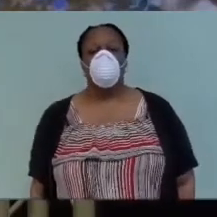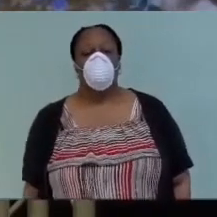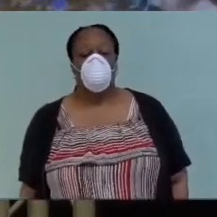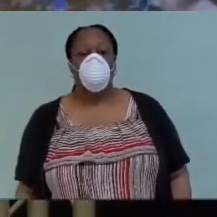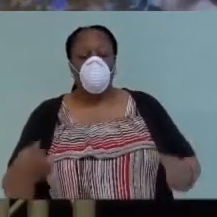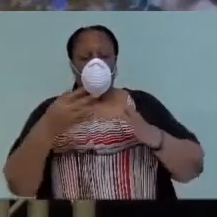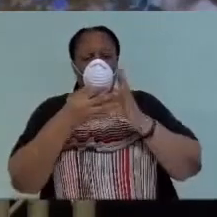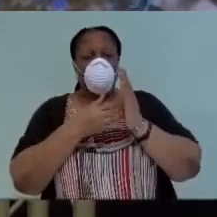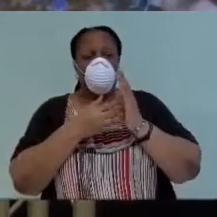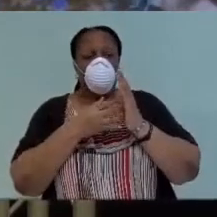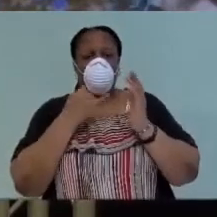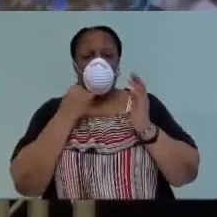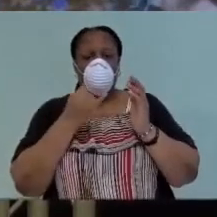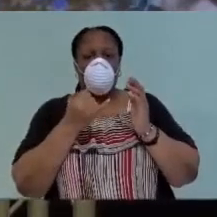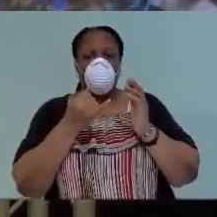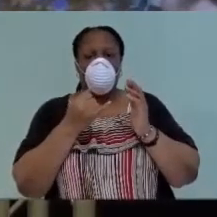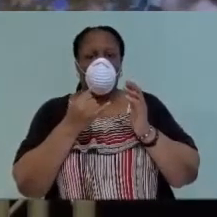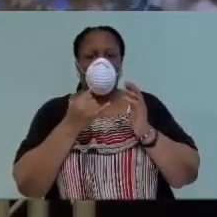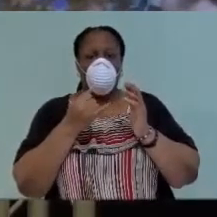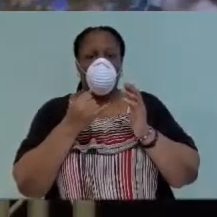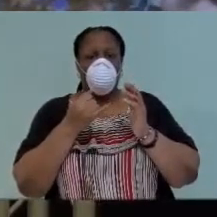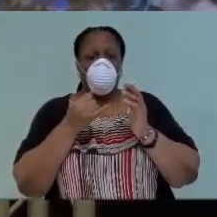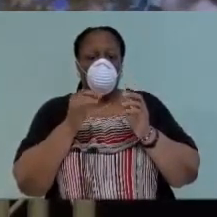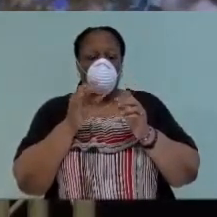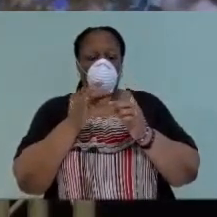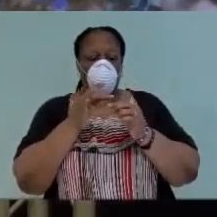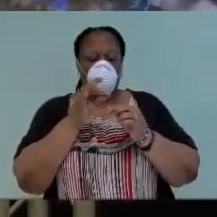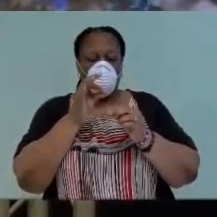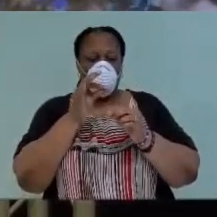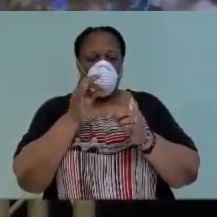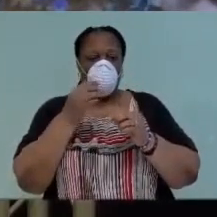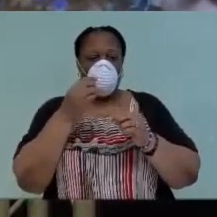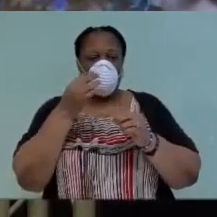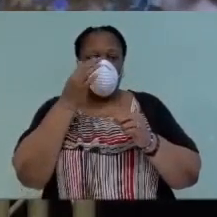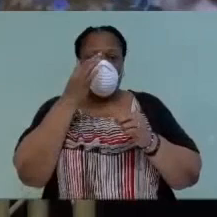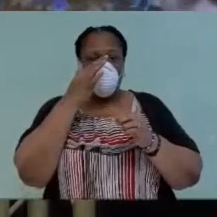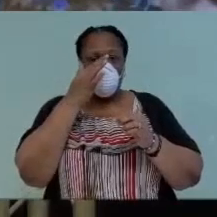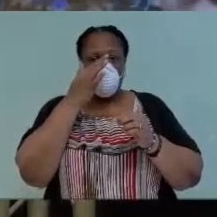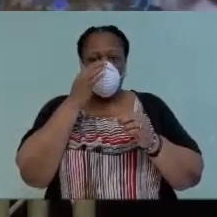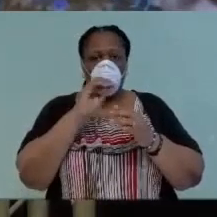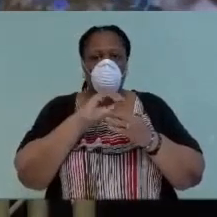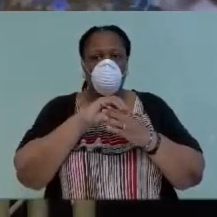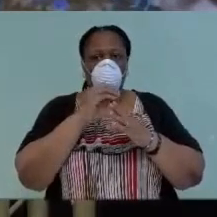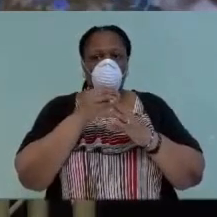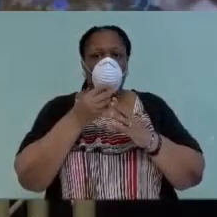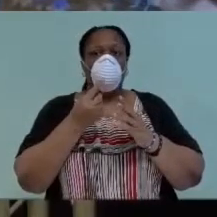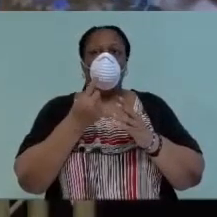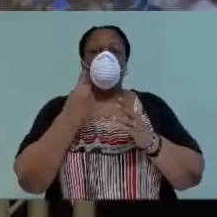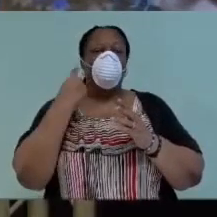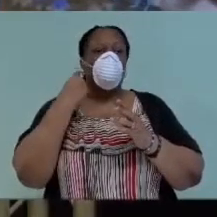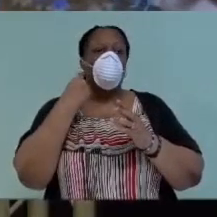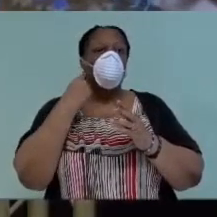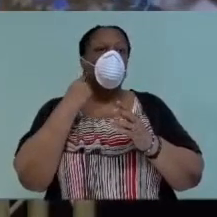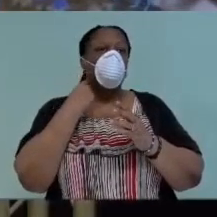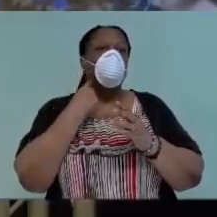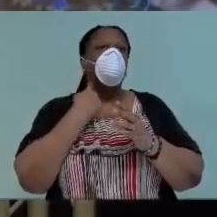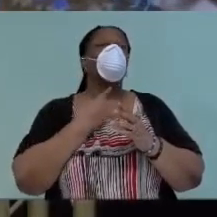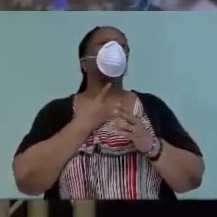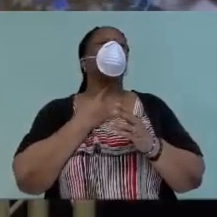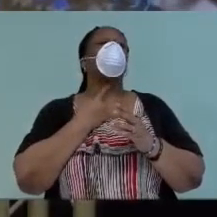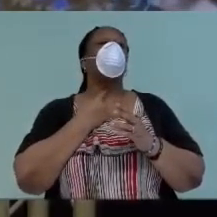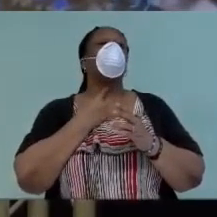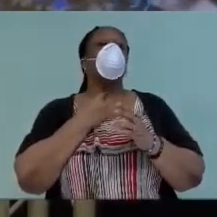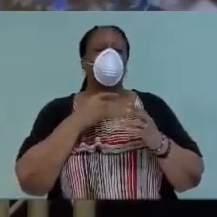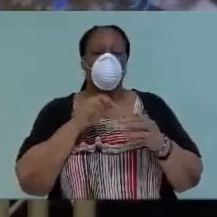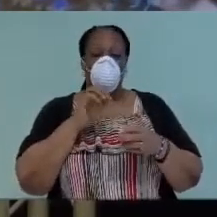infection. Antibody testing that you've been hearing a lot about recently can detect active infection too, but more importantly,